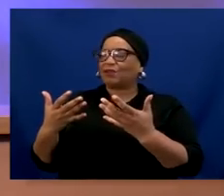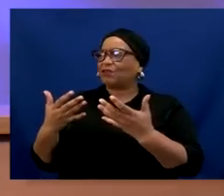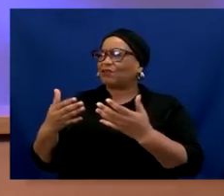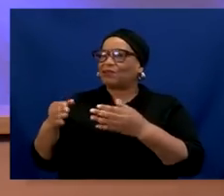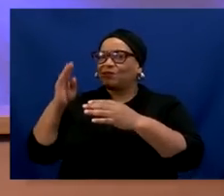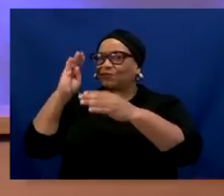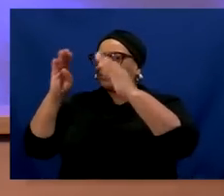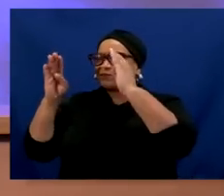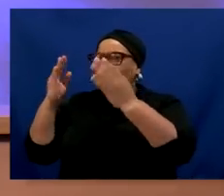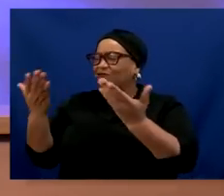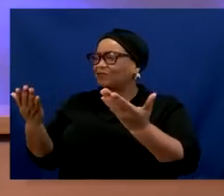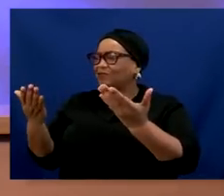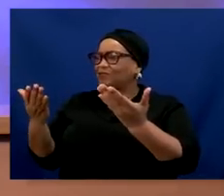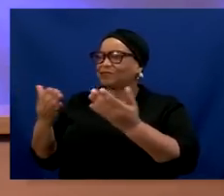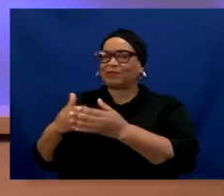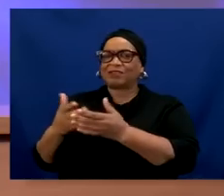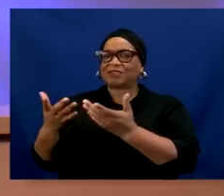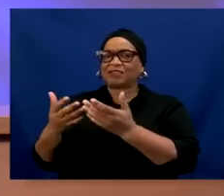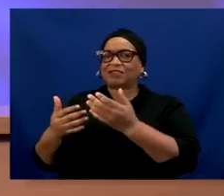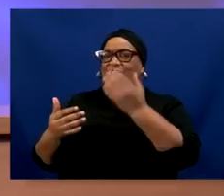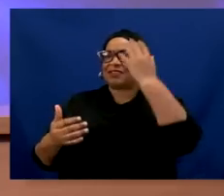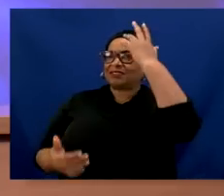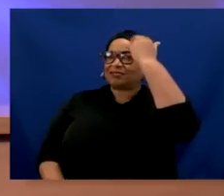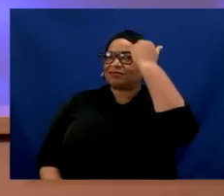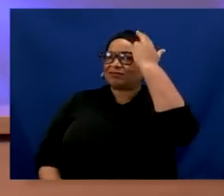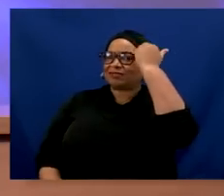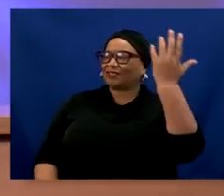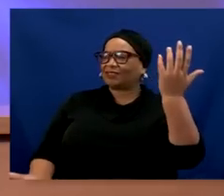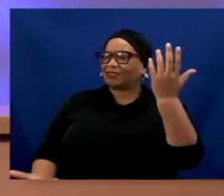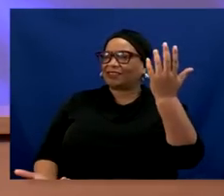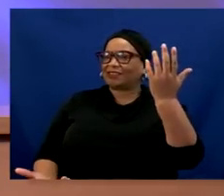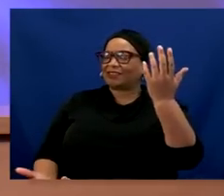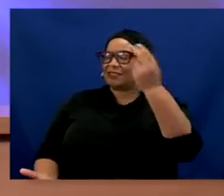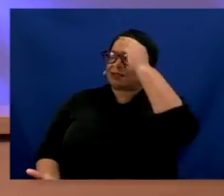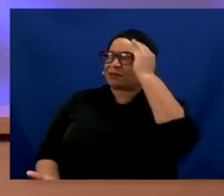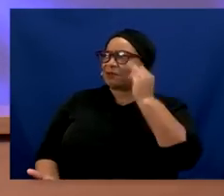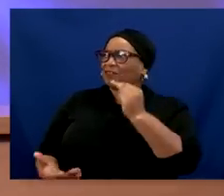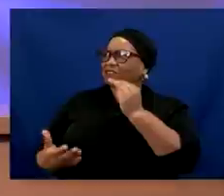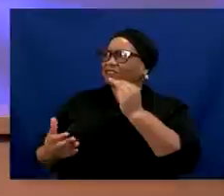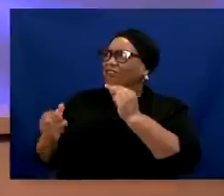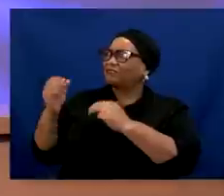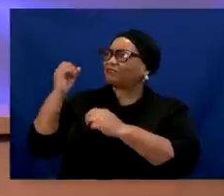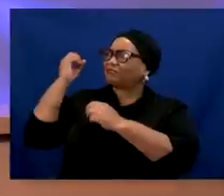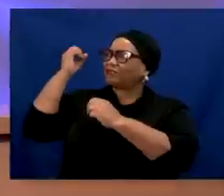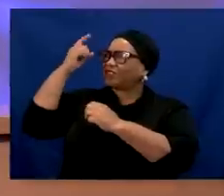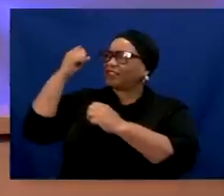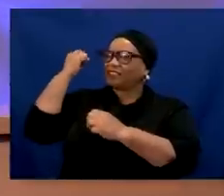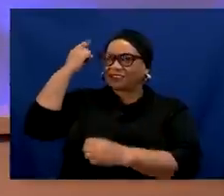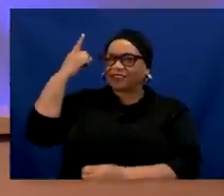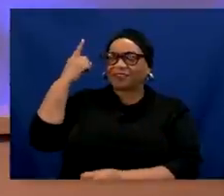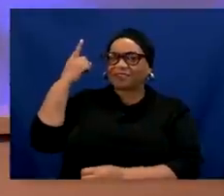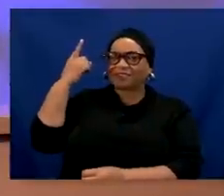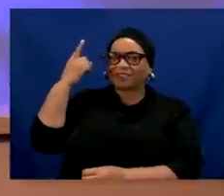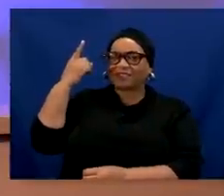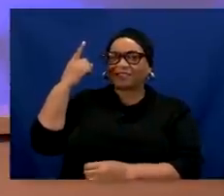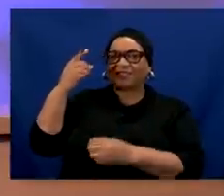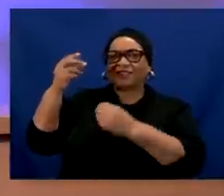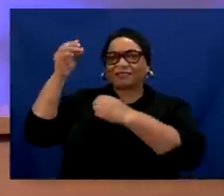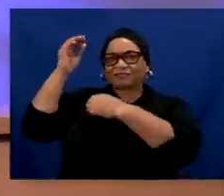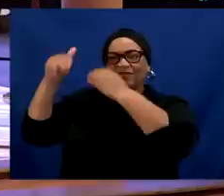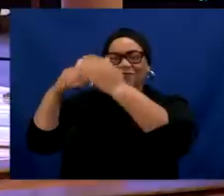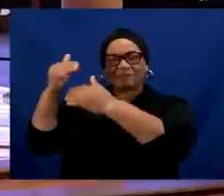this might be. She's scratching her head. She's trying to figure it out. She's trying to really